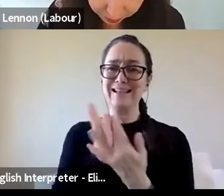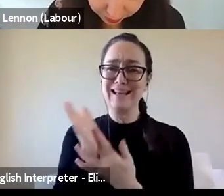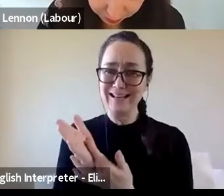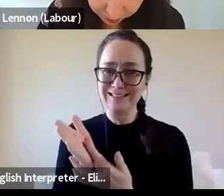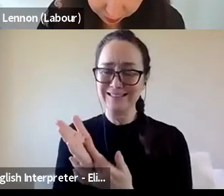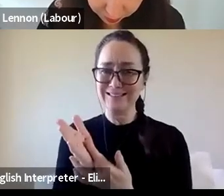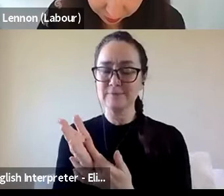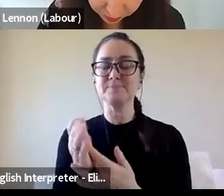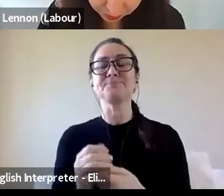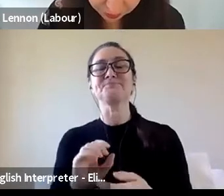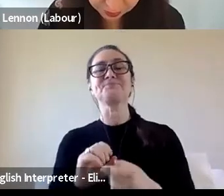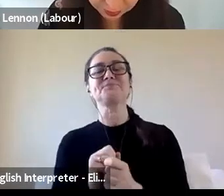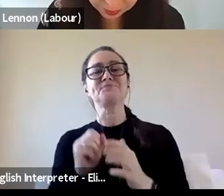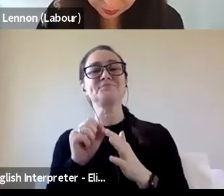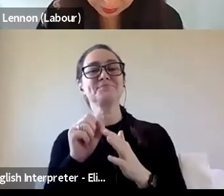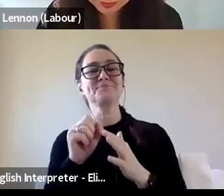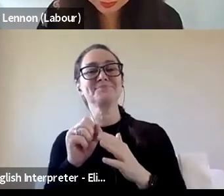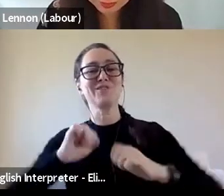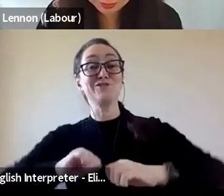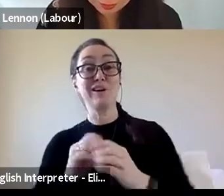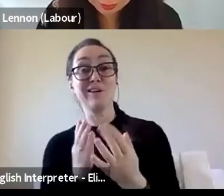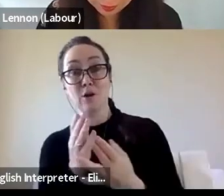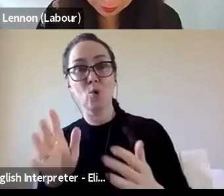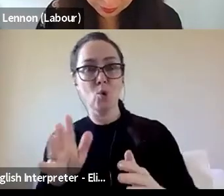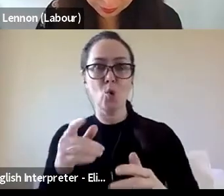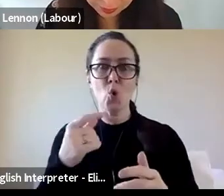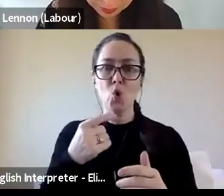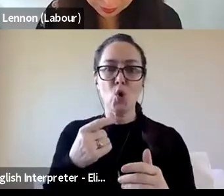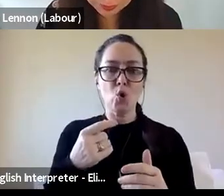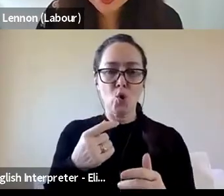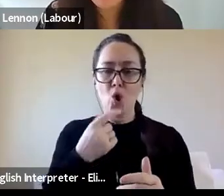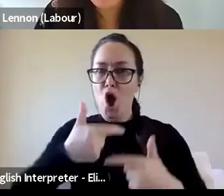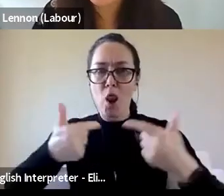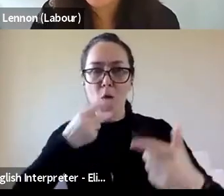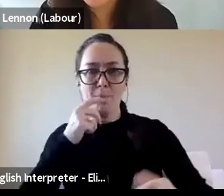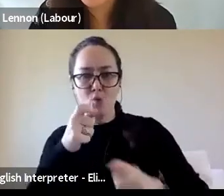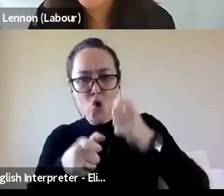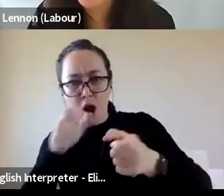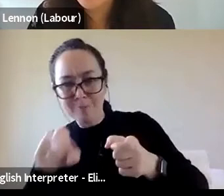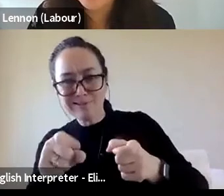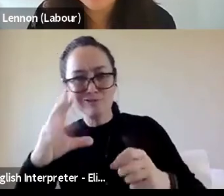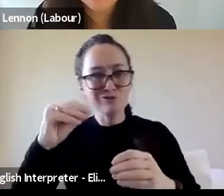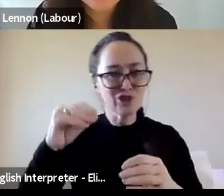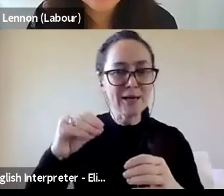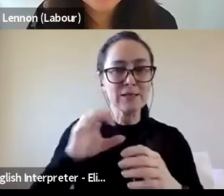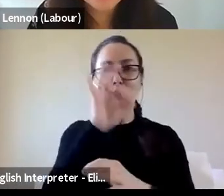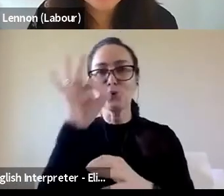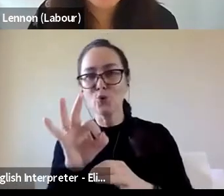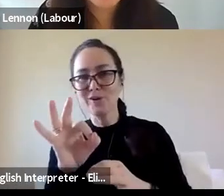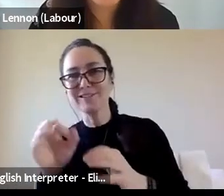It's our chat and our Q&A functions are alive with it, and people talking about being able to travel